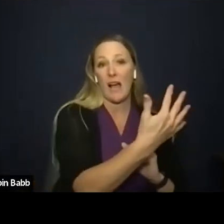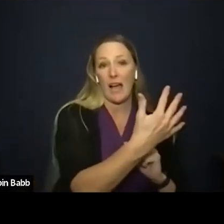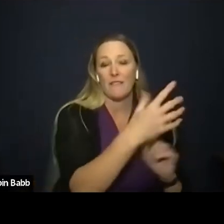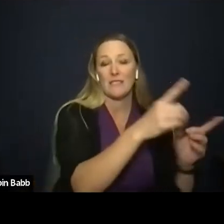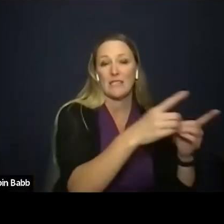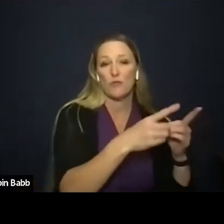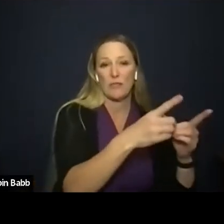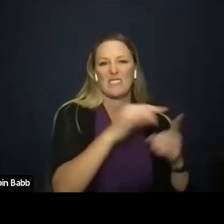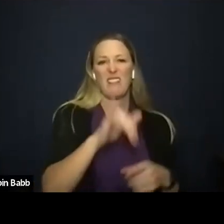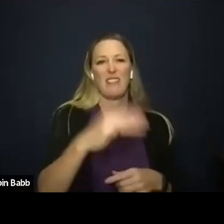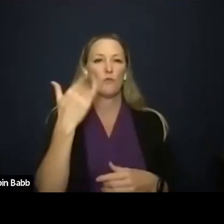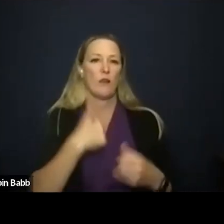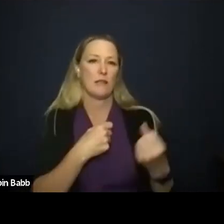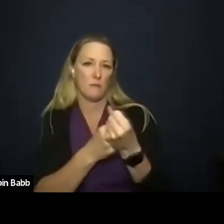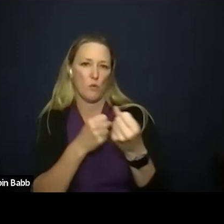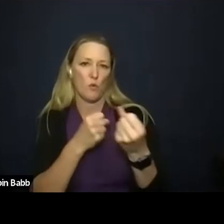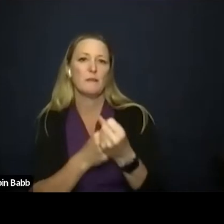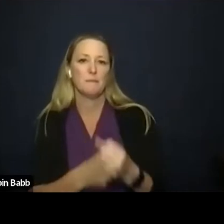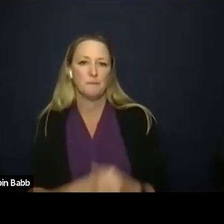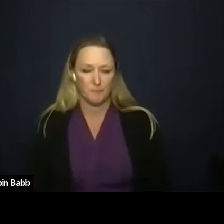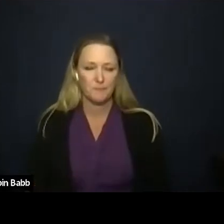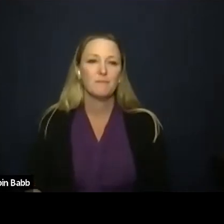for listening for your time